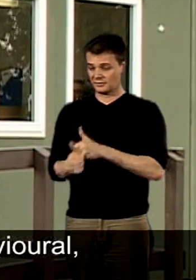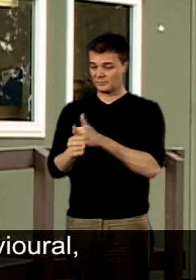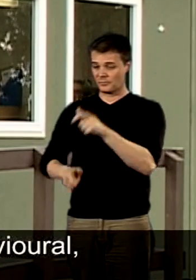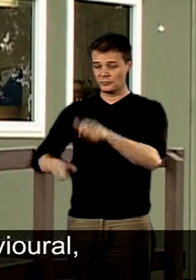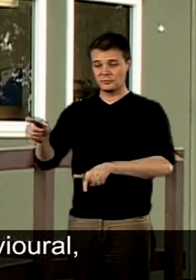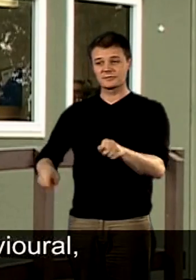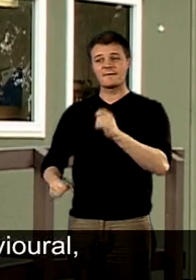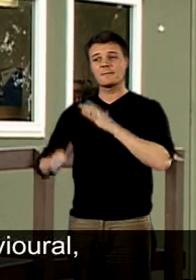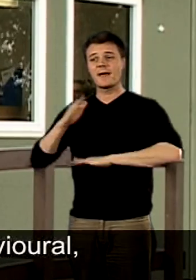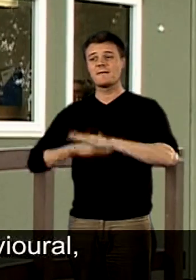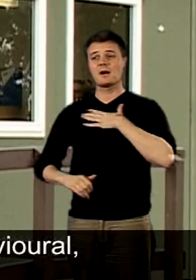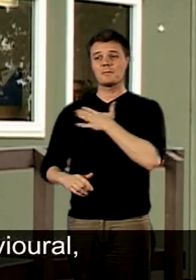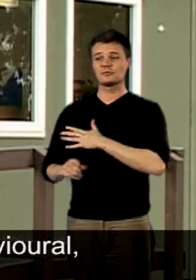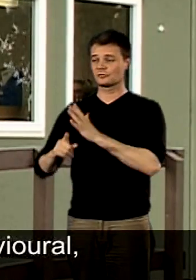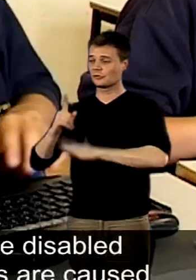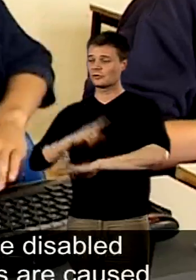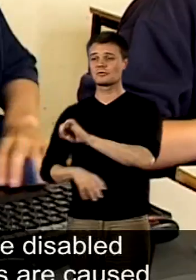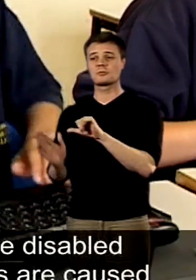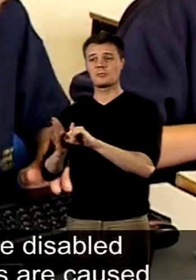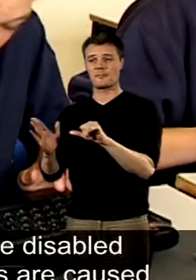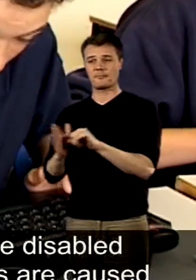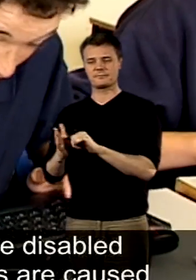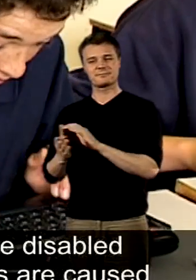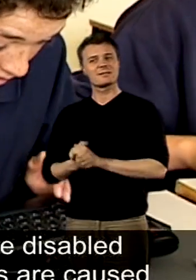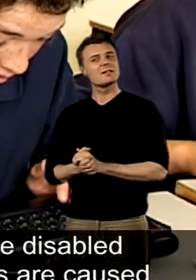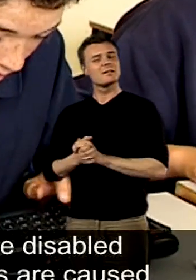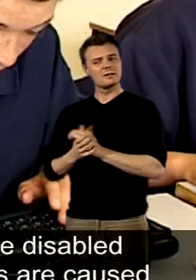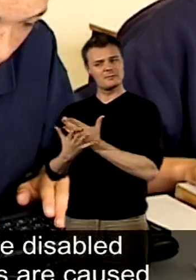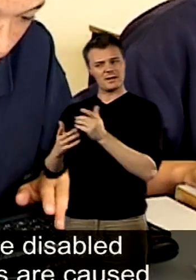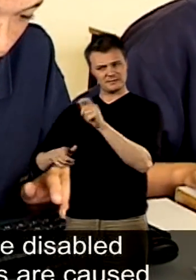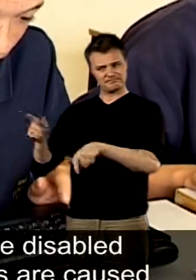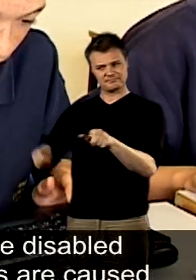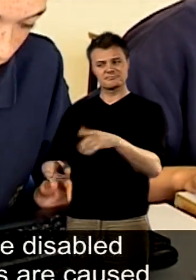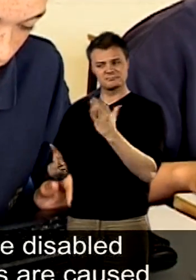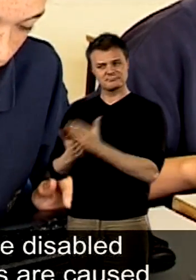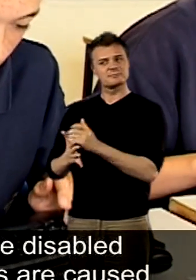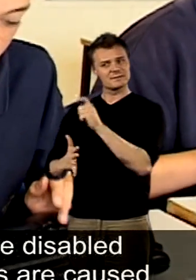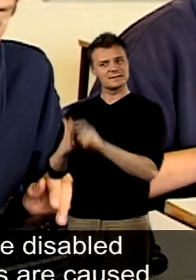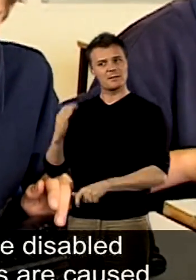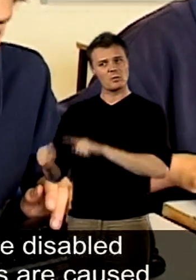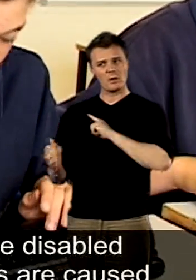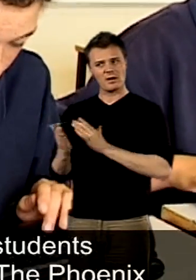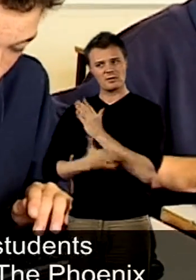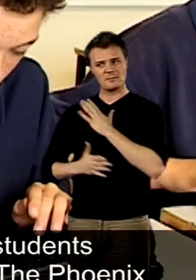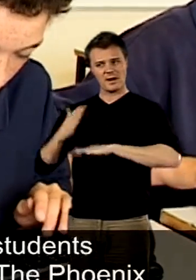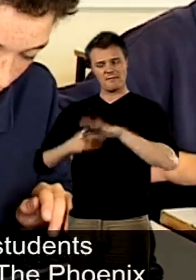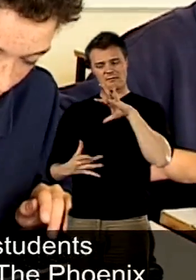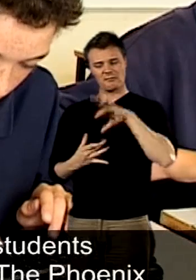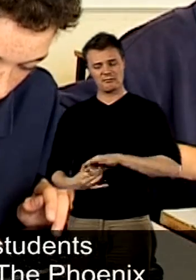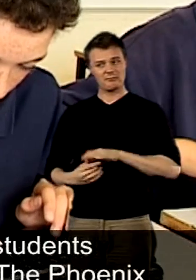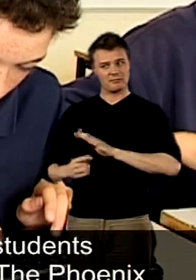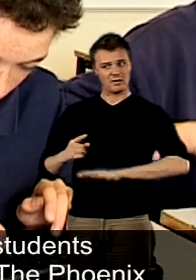social difficulties. Many pupils who use the centre are disabled pupils, as their behaviour difficulties are caused by